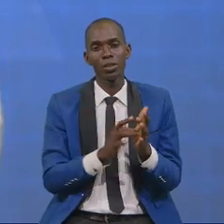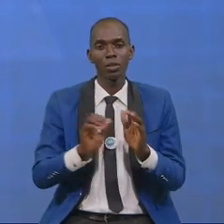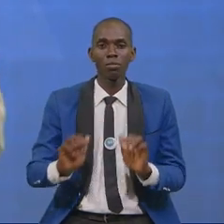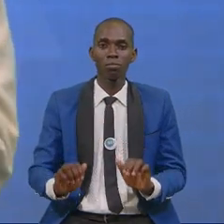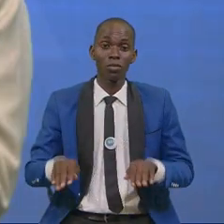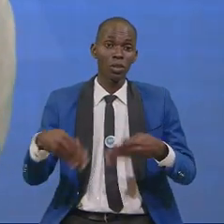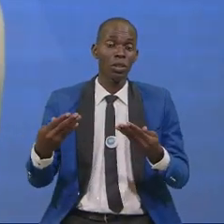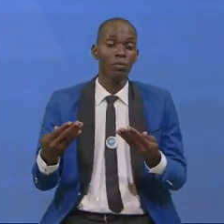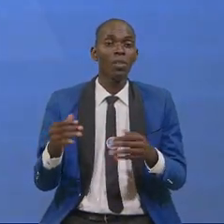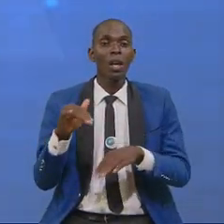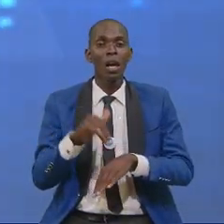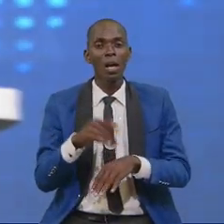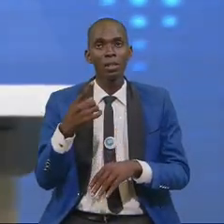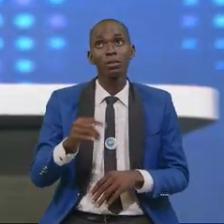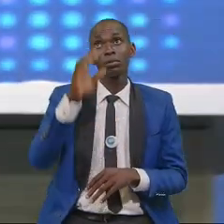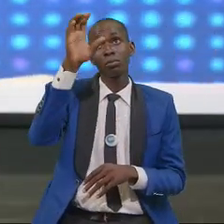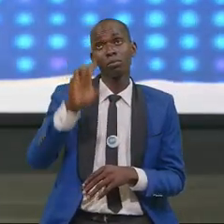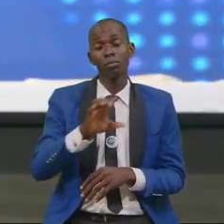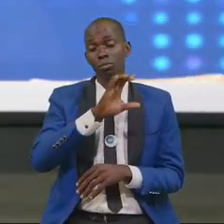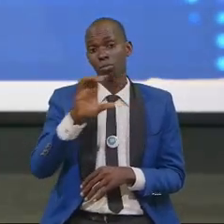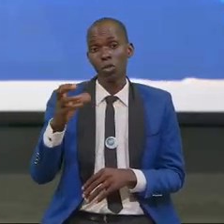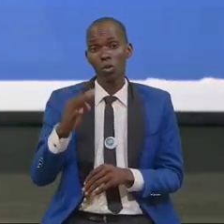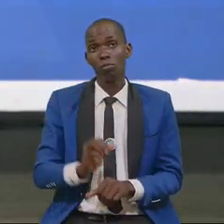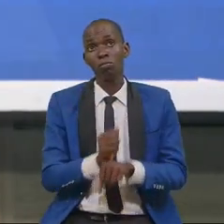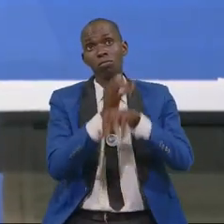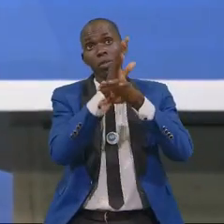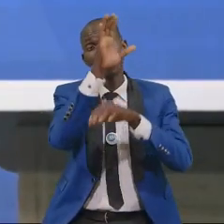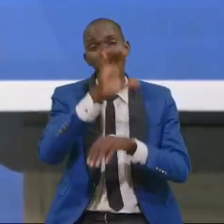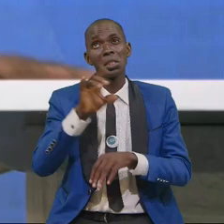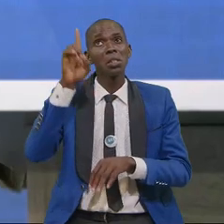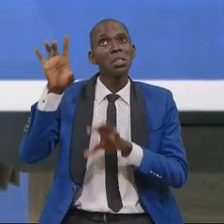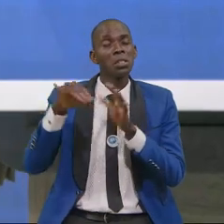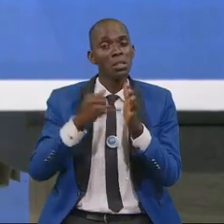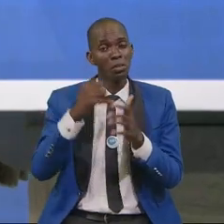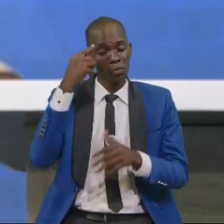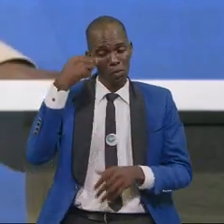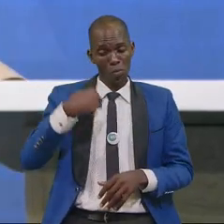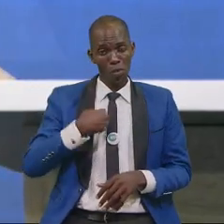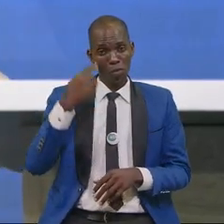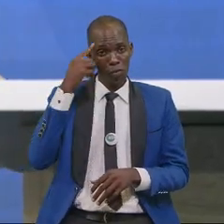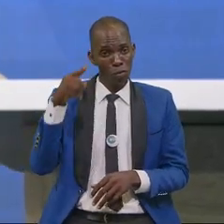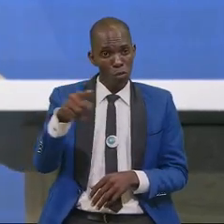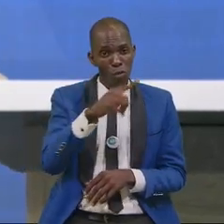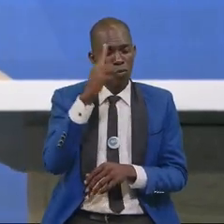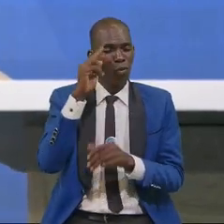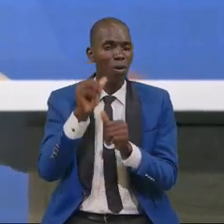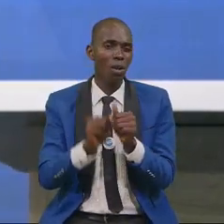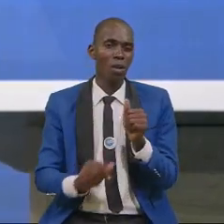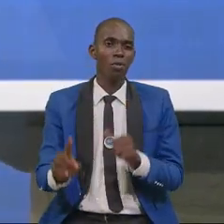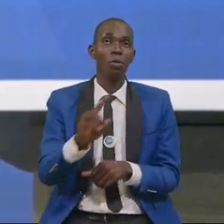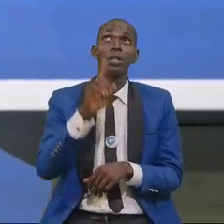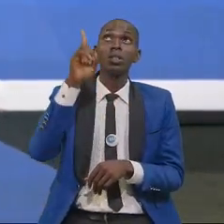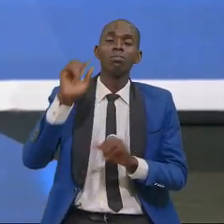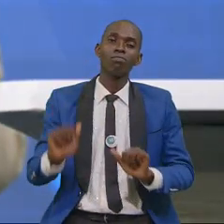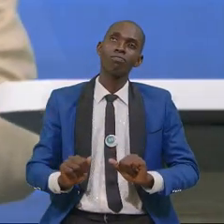of Calvary. And he did that for you, did that for me, did that for everyone. He gave himself